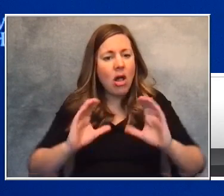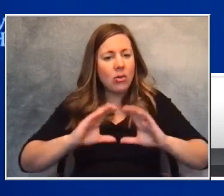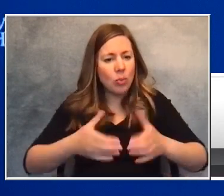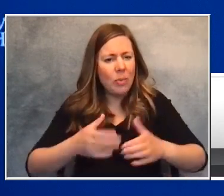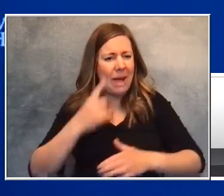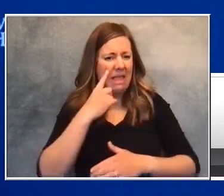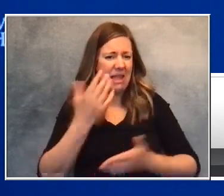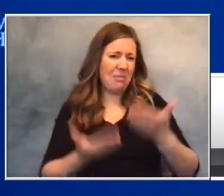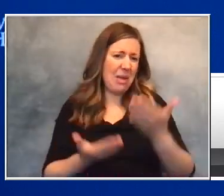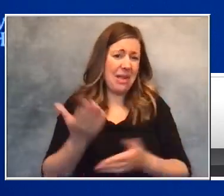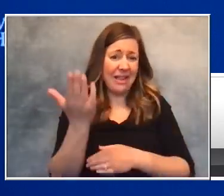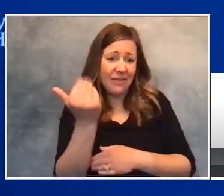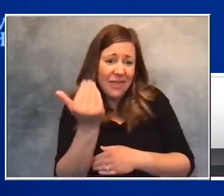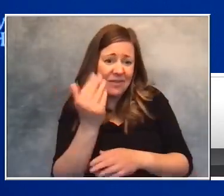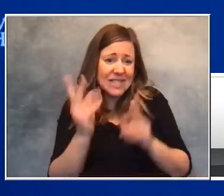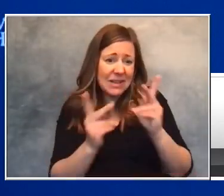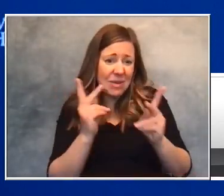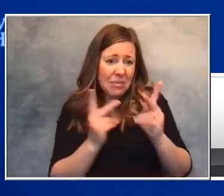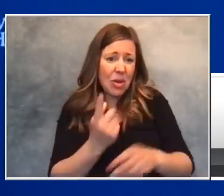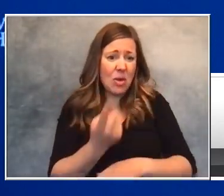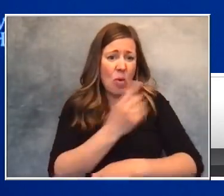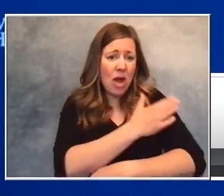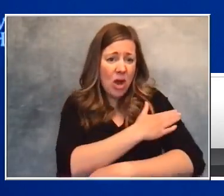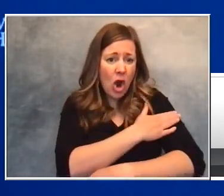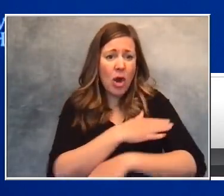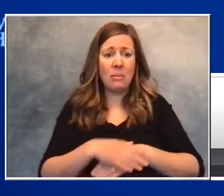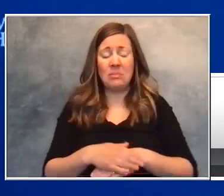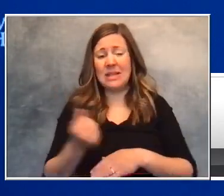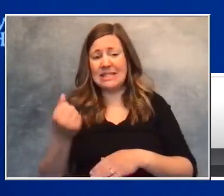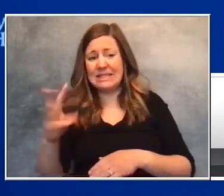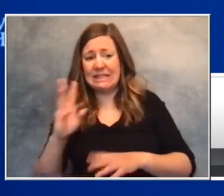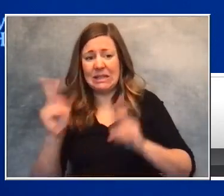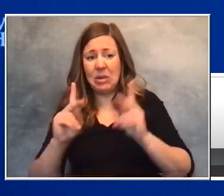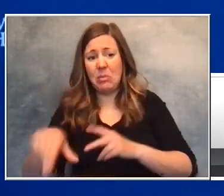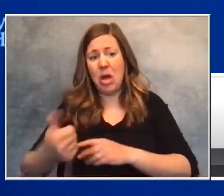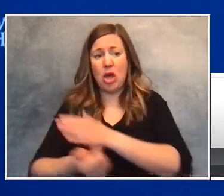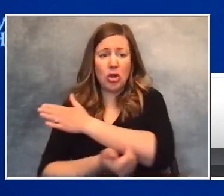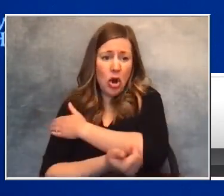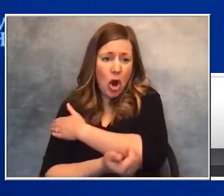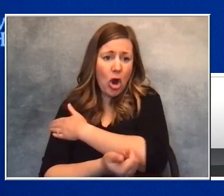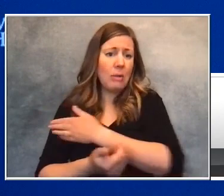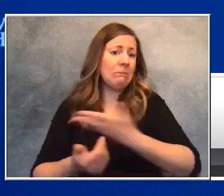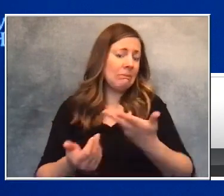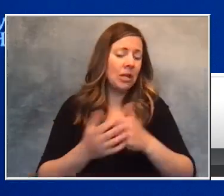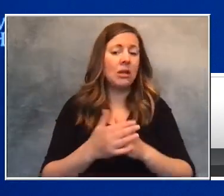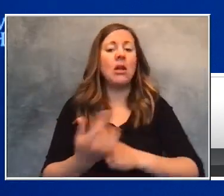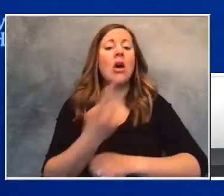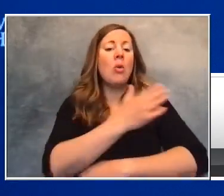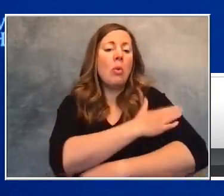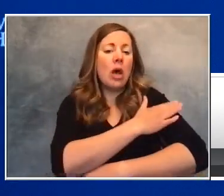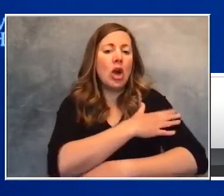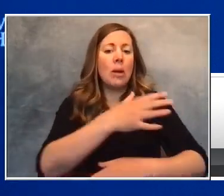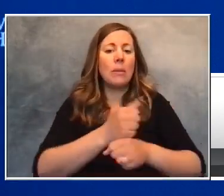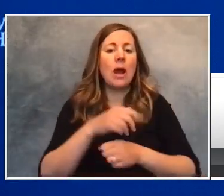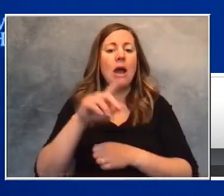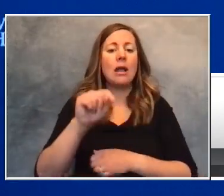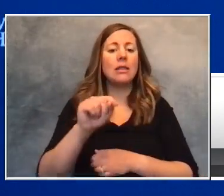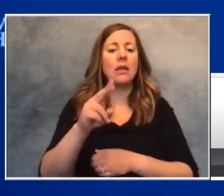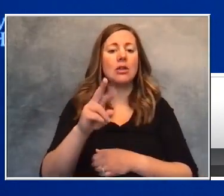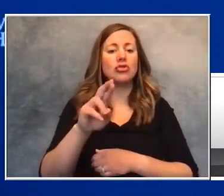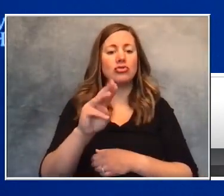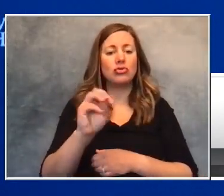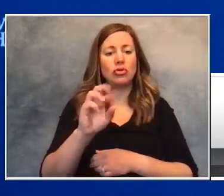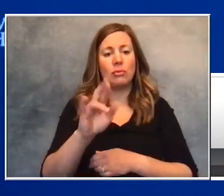15 people in one arm and 16 people in the other arm. Some of those, you know, one arm got the turmeric compound that they were giving, one